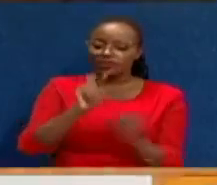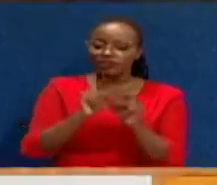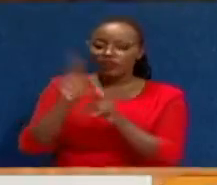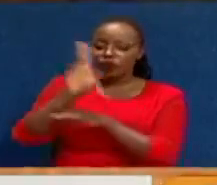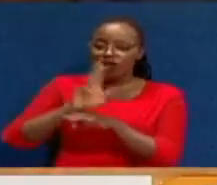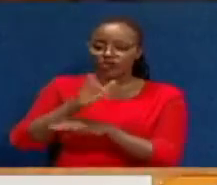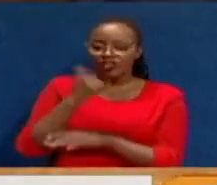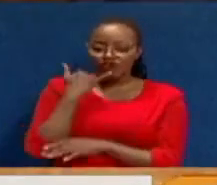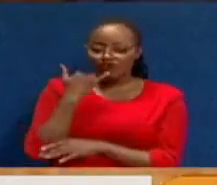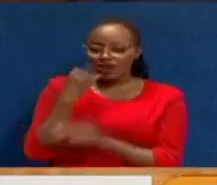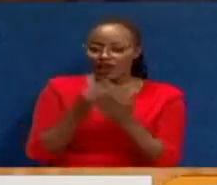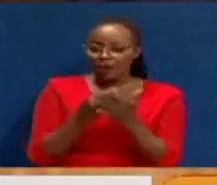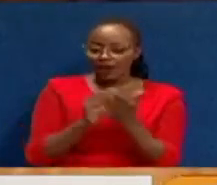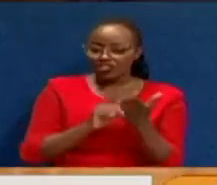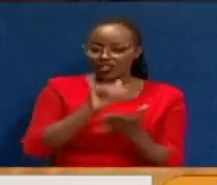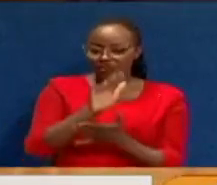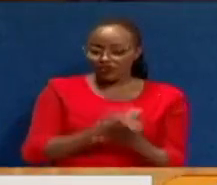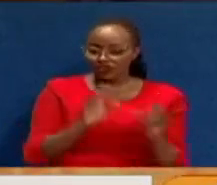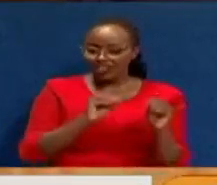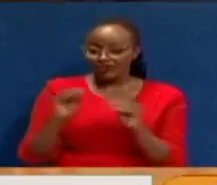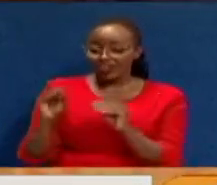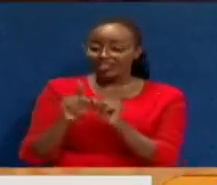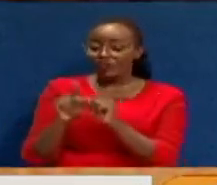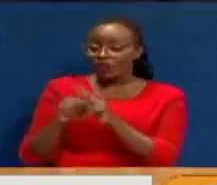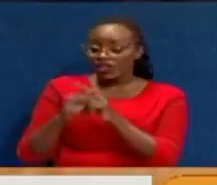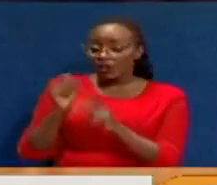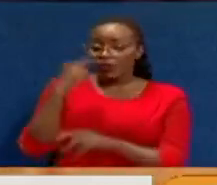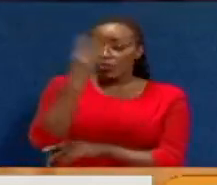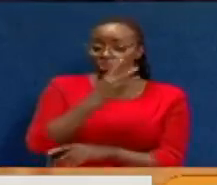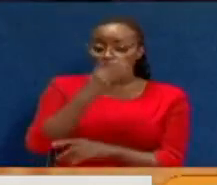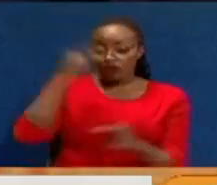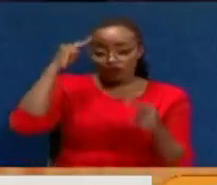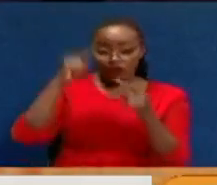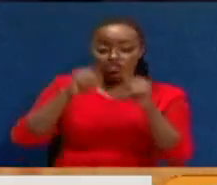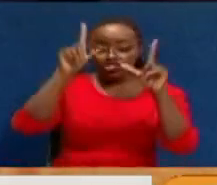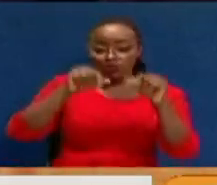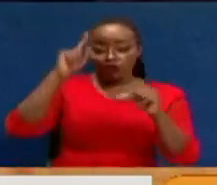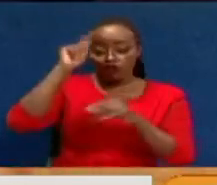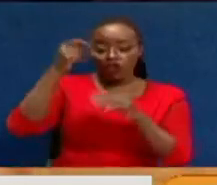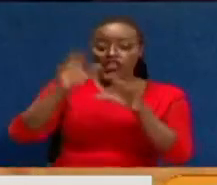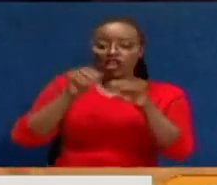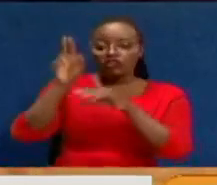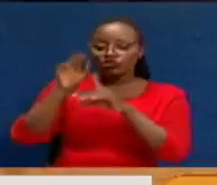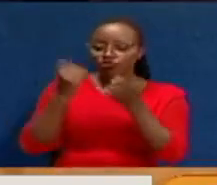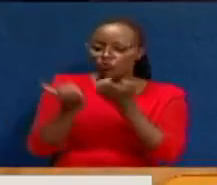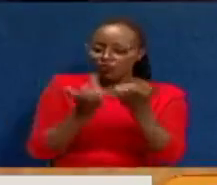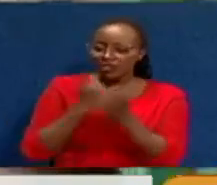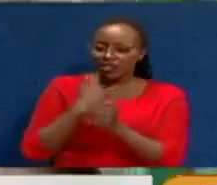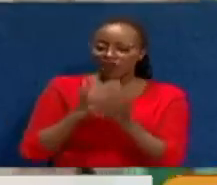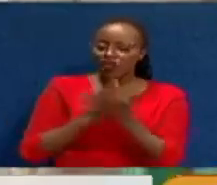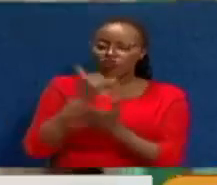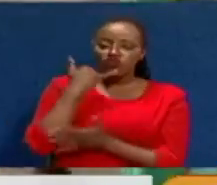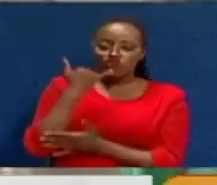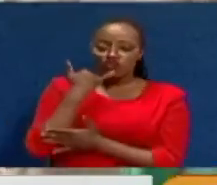money. The measure, which was instituted in April, was not only meant to make it cheaper for Kenyans to transact using mobile money, but